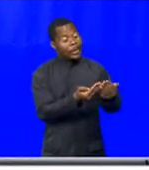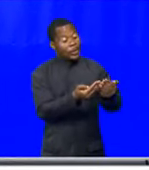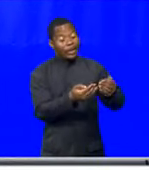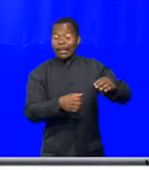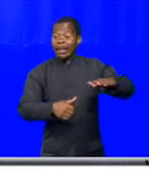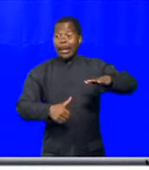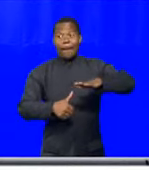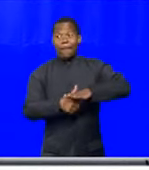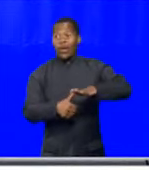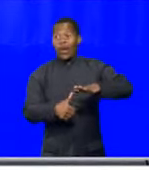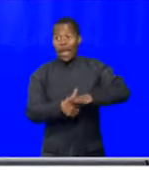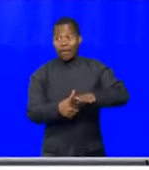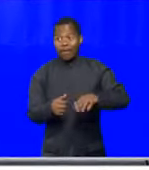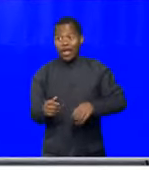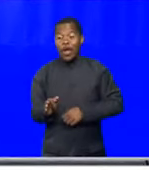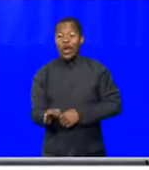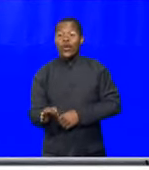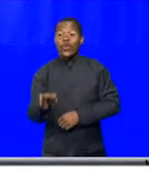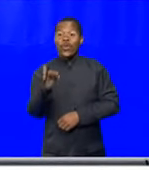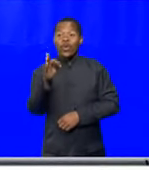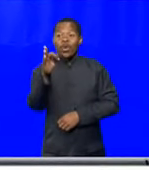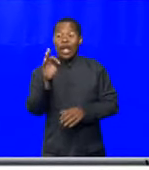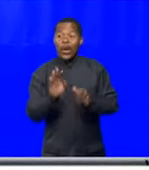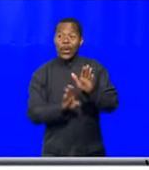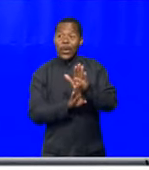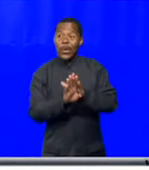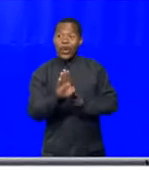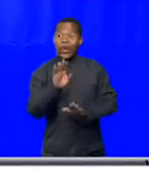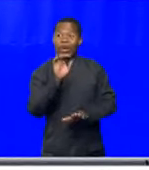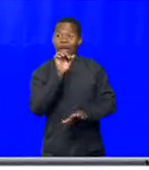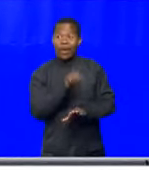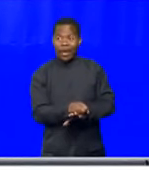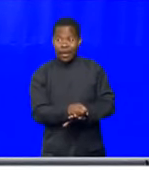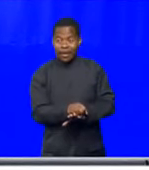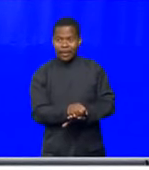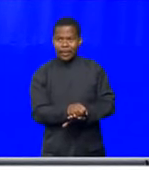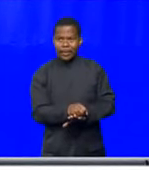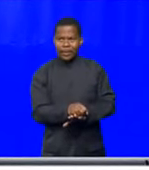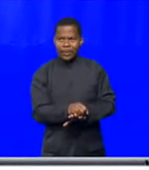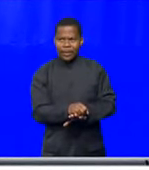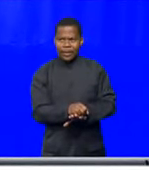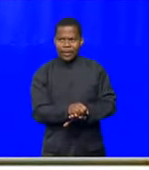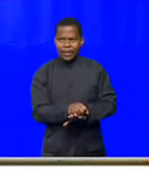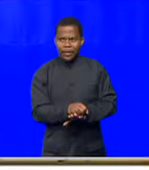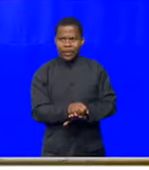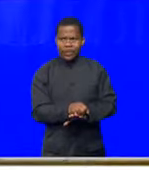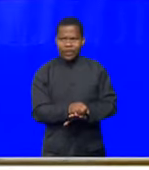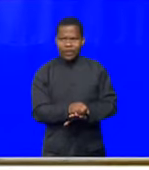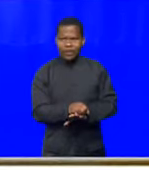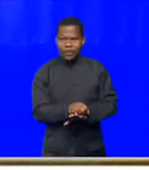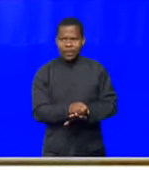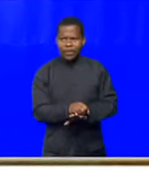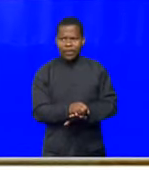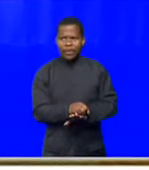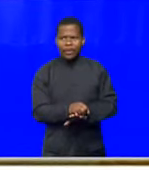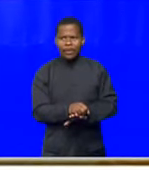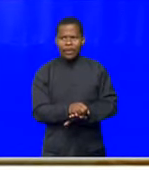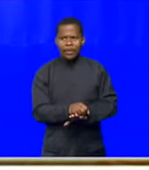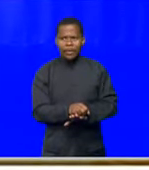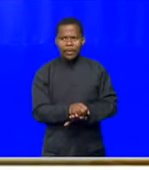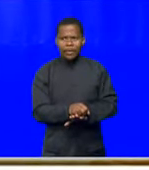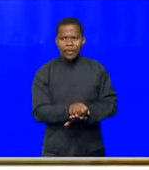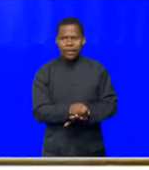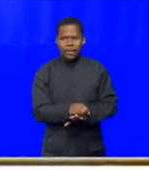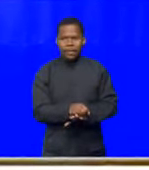recognizes that education is the long-term basis for progress.